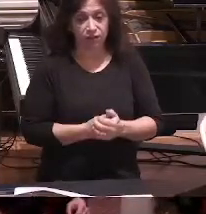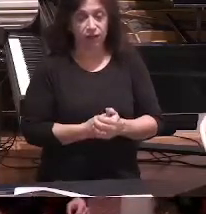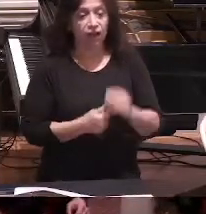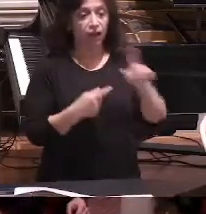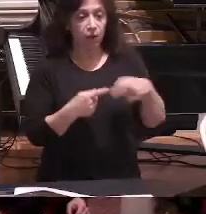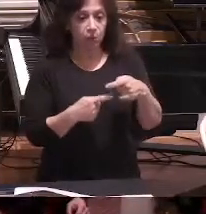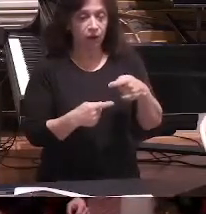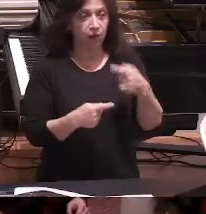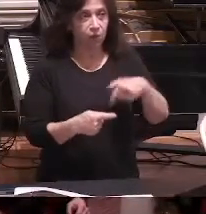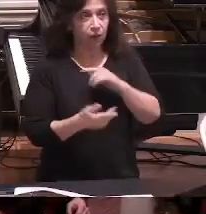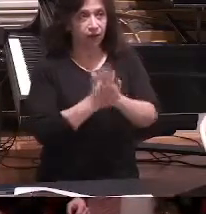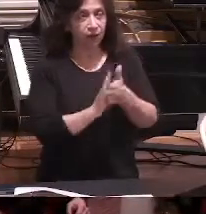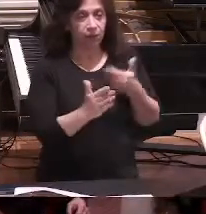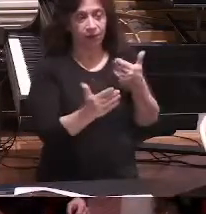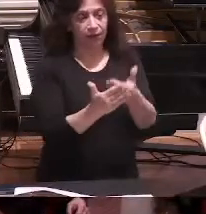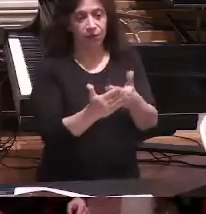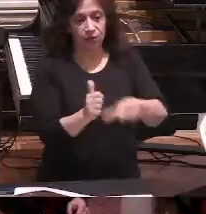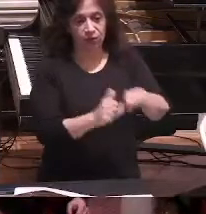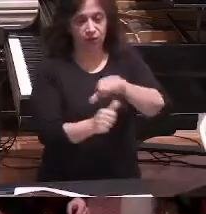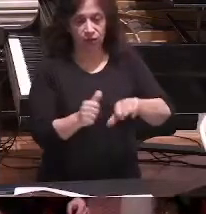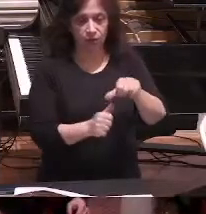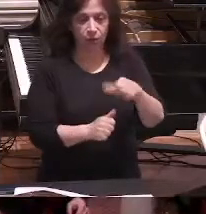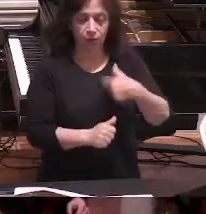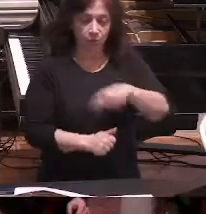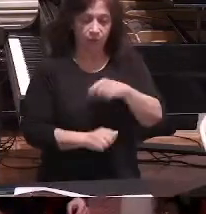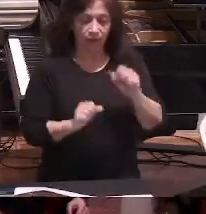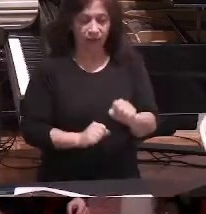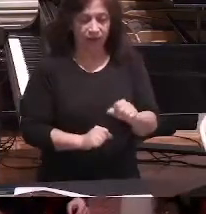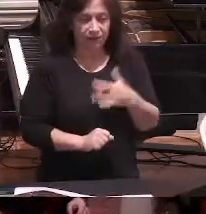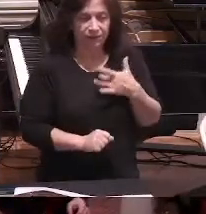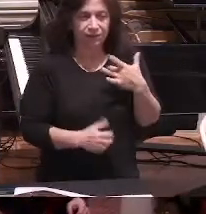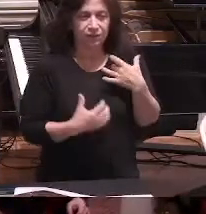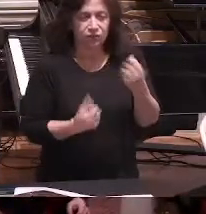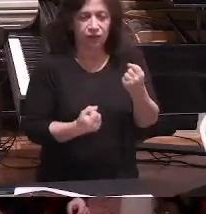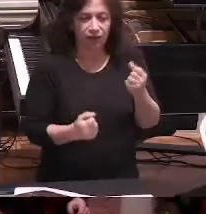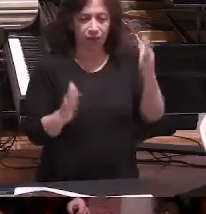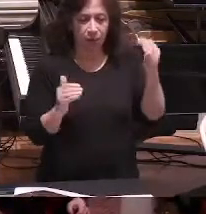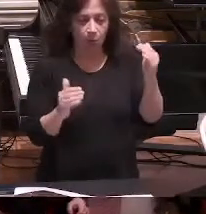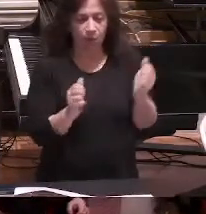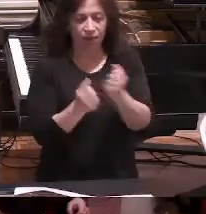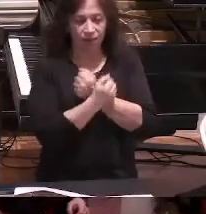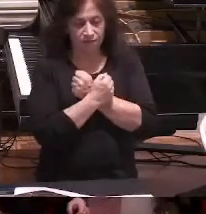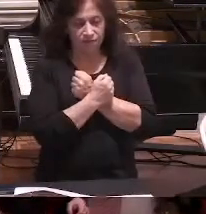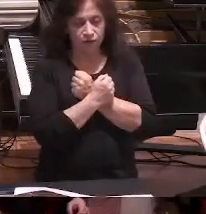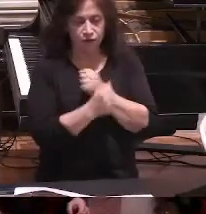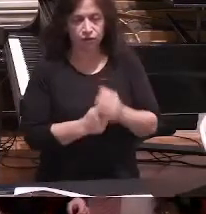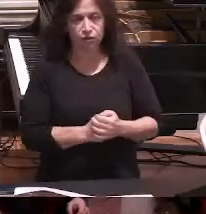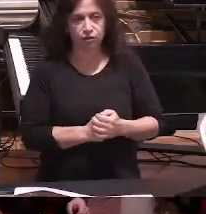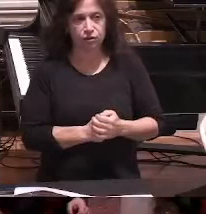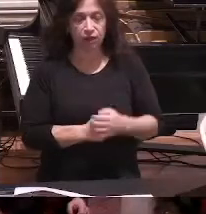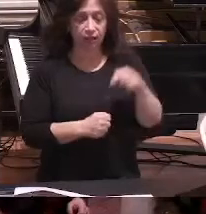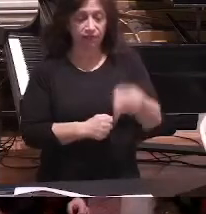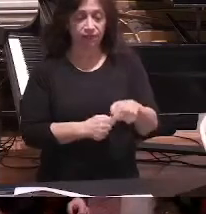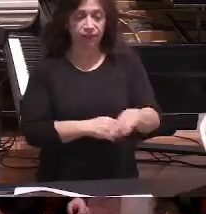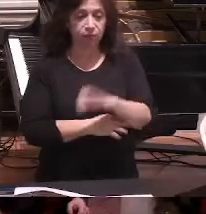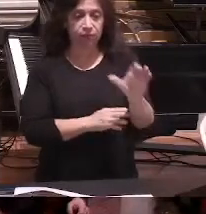we draw near to one another, we discover strength, hope, and love. On this